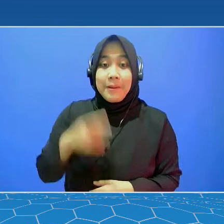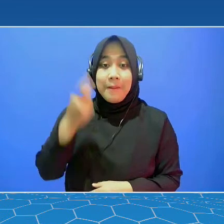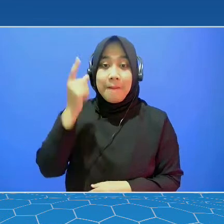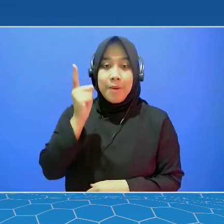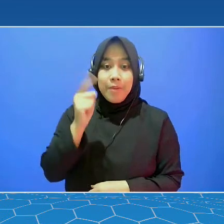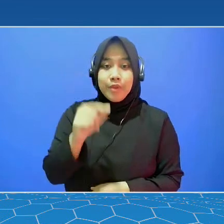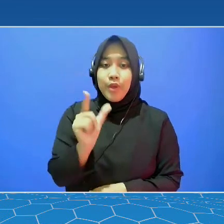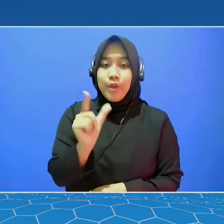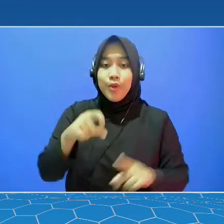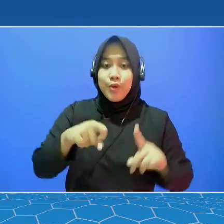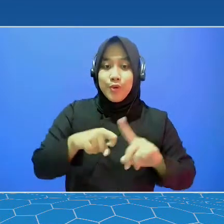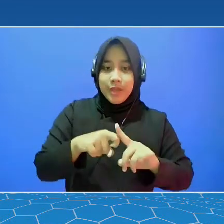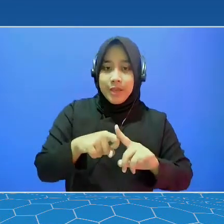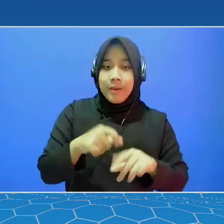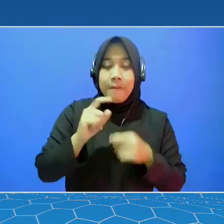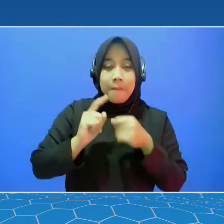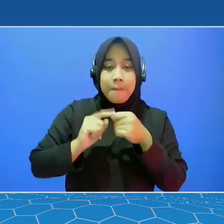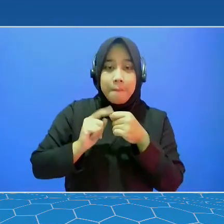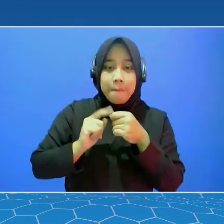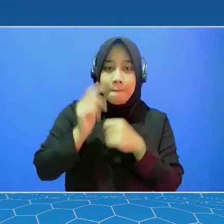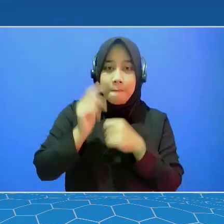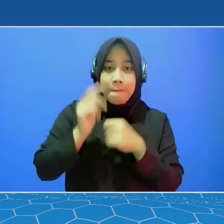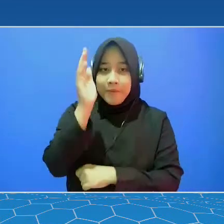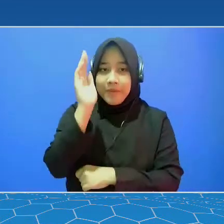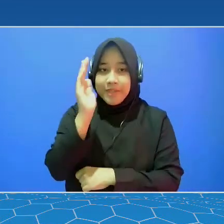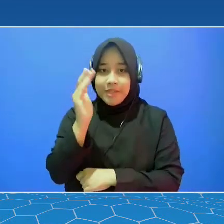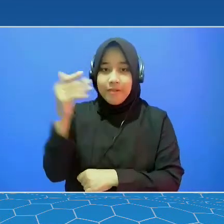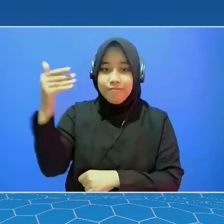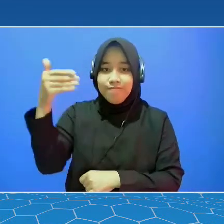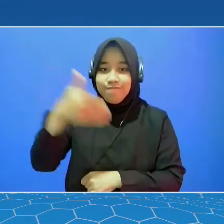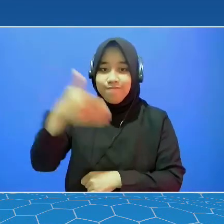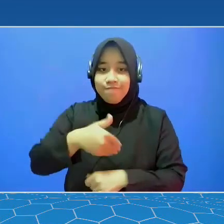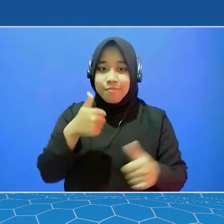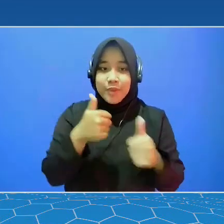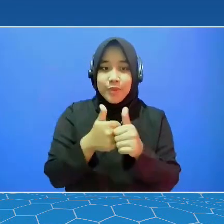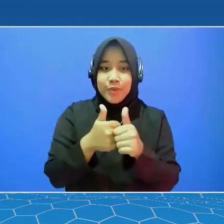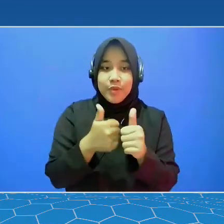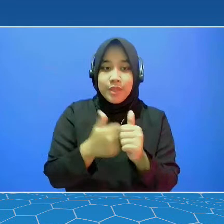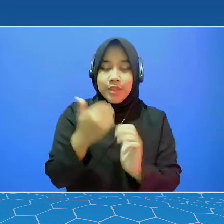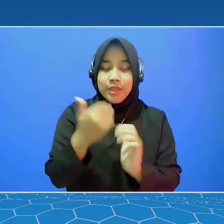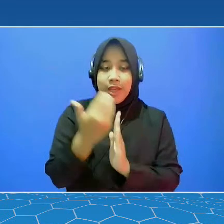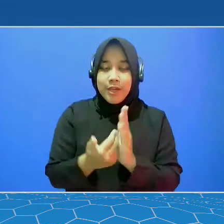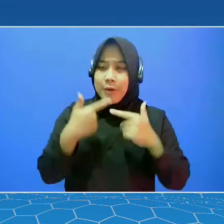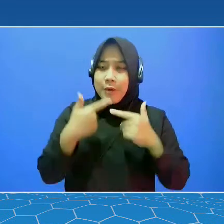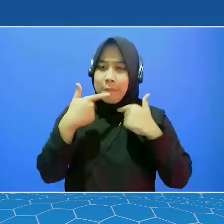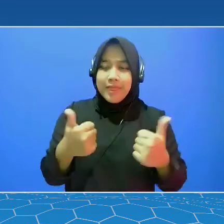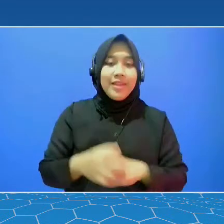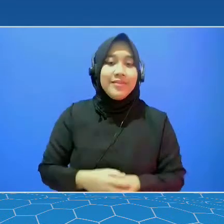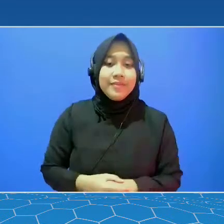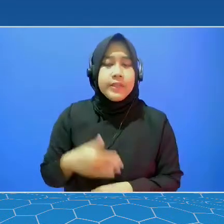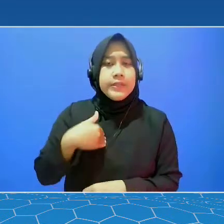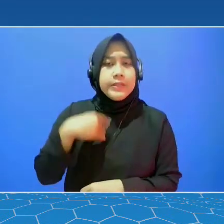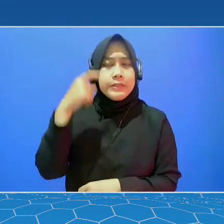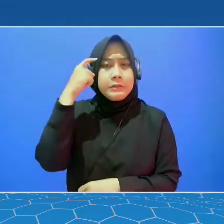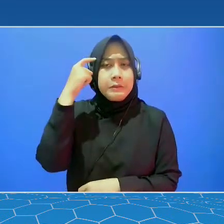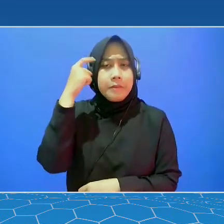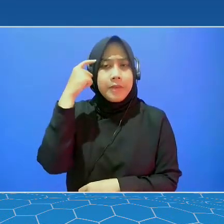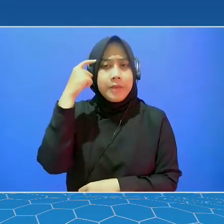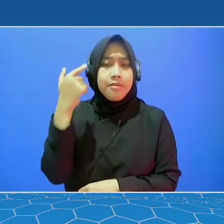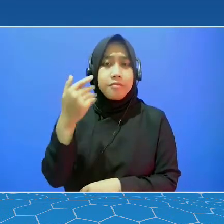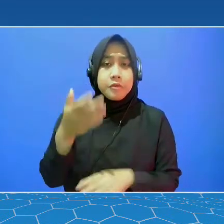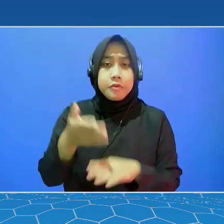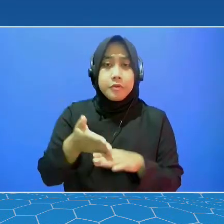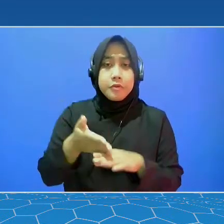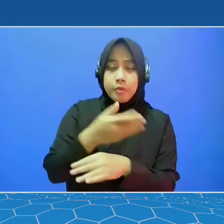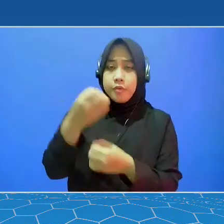much for joining this important webinar. I think as Takeshi has already said, we